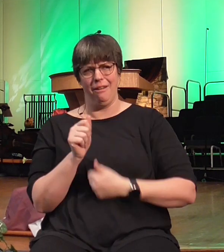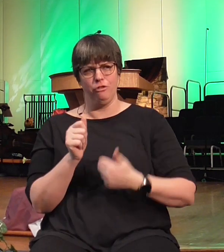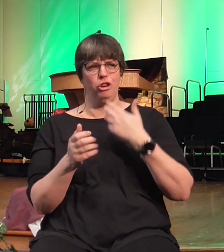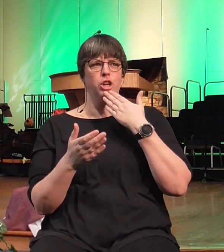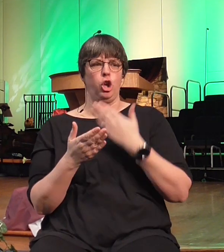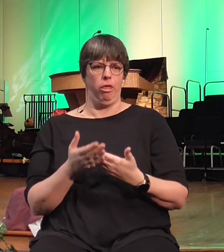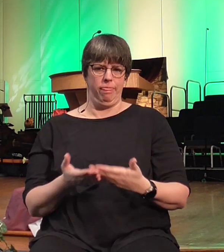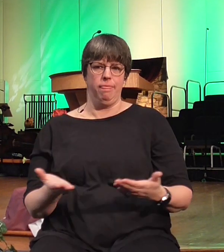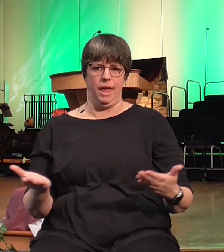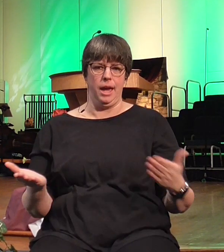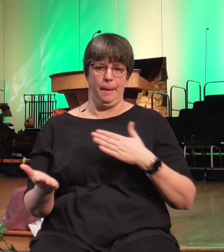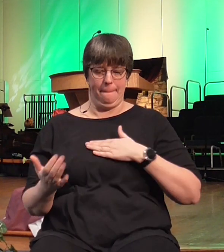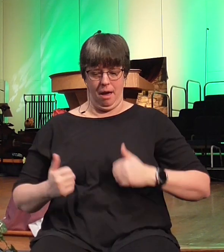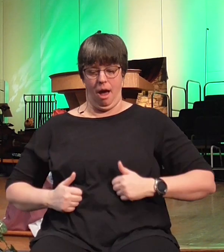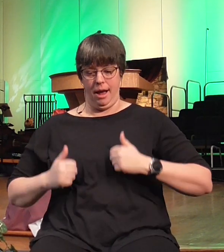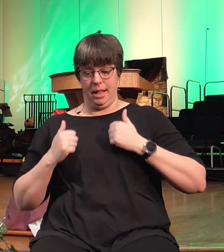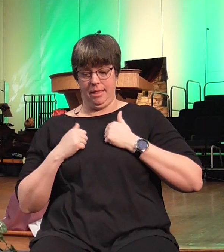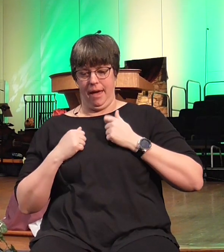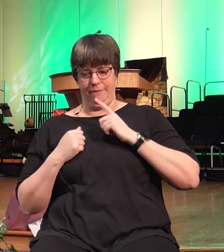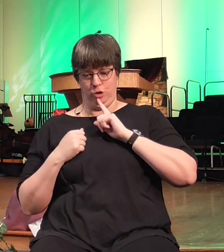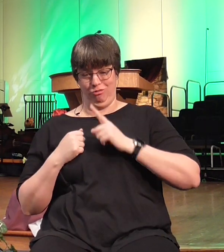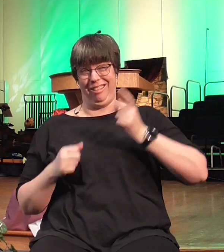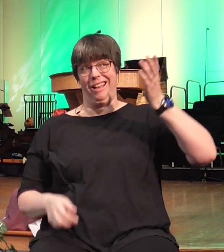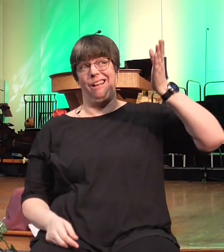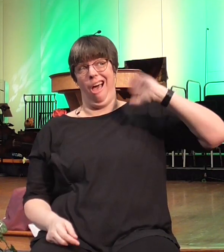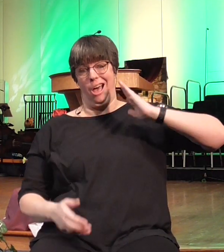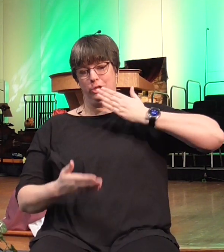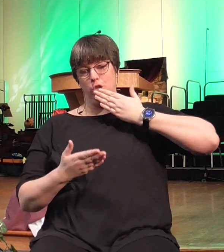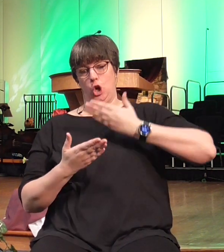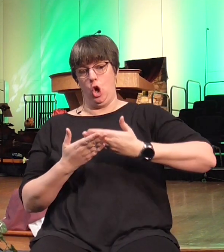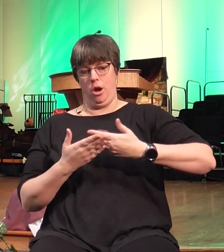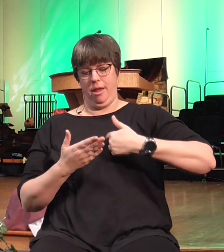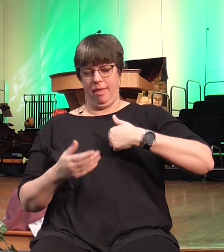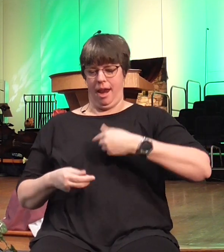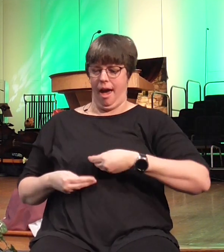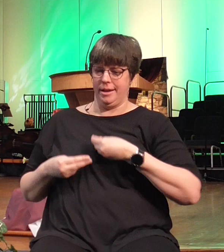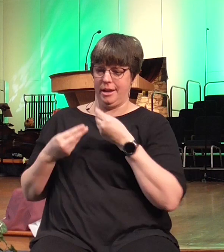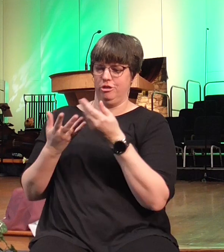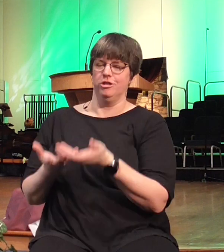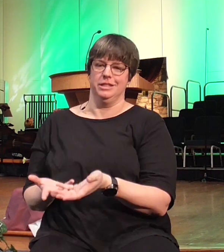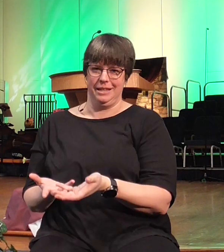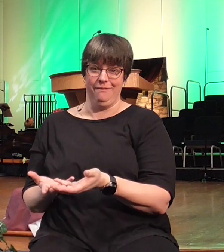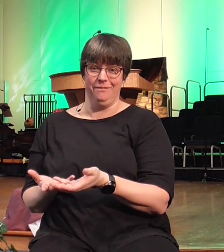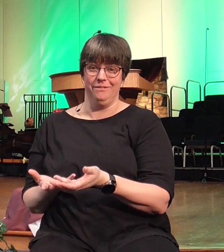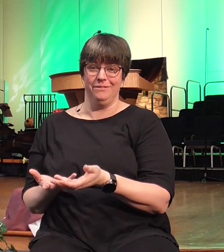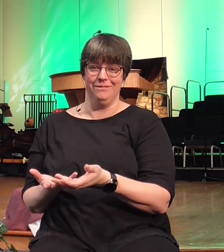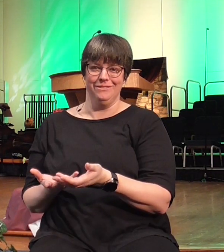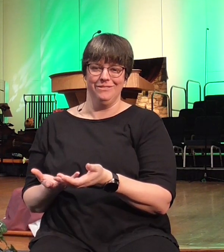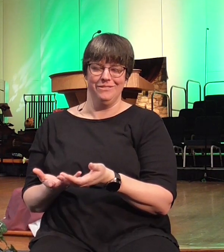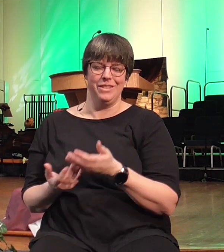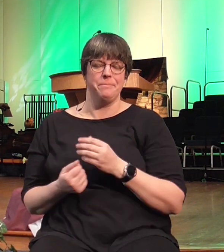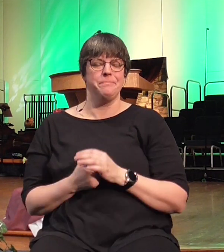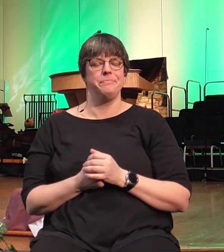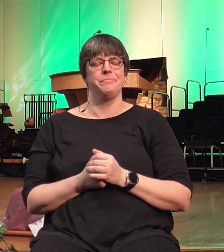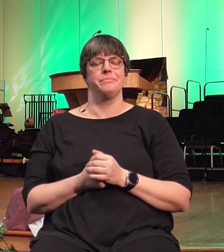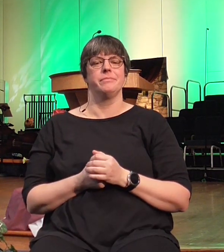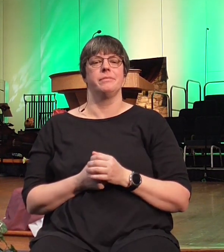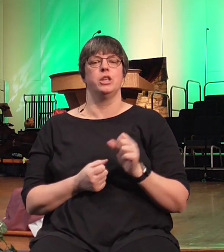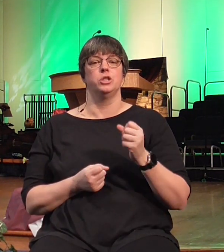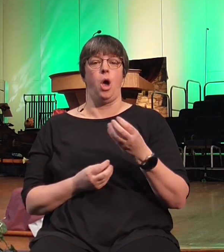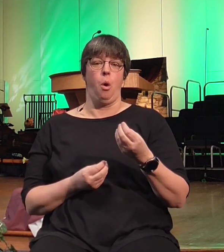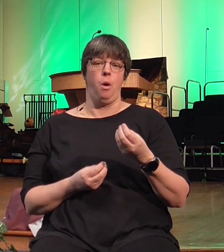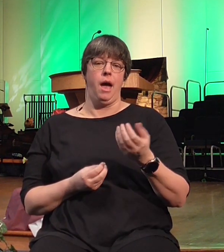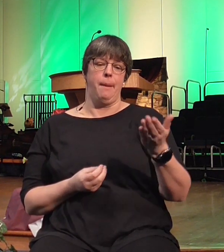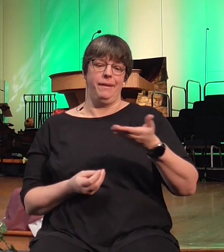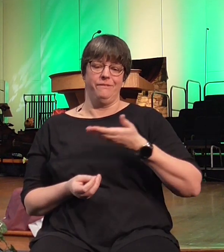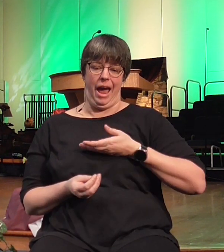thing in my life is really God's good that I've been allowed to steward and to enjoy. And ultimately, I'm invited